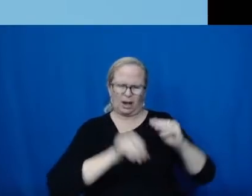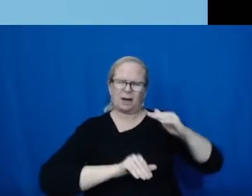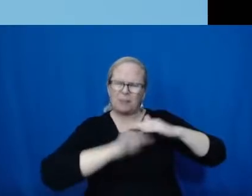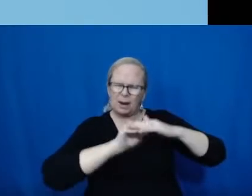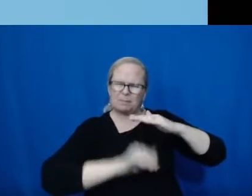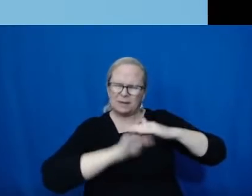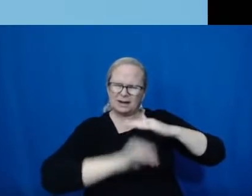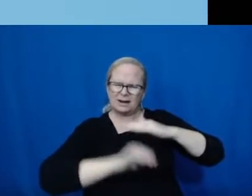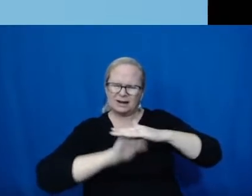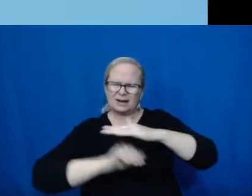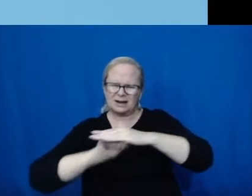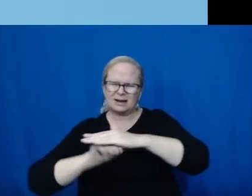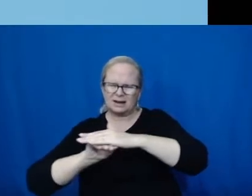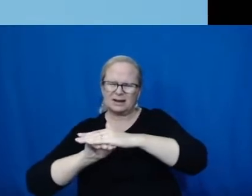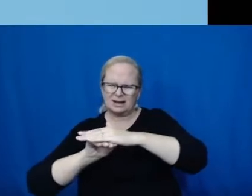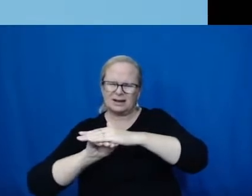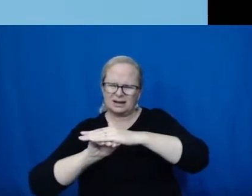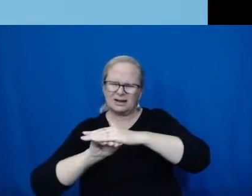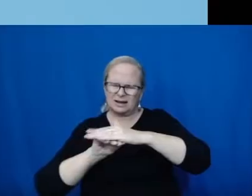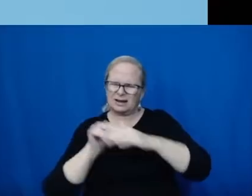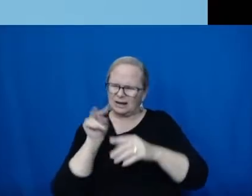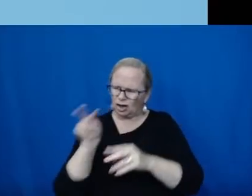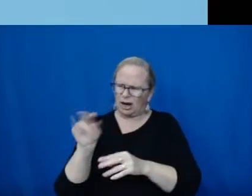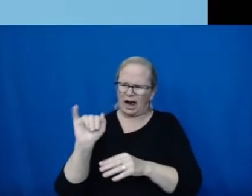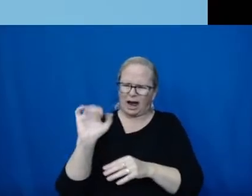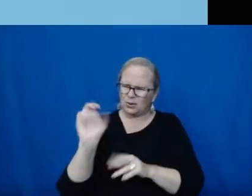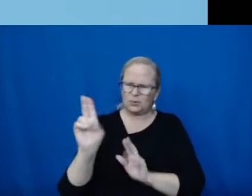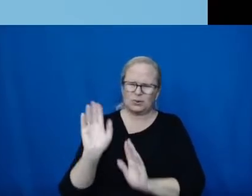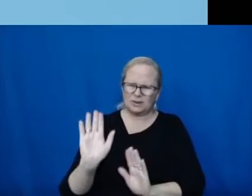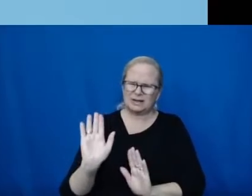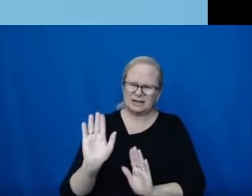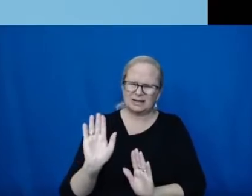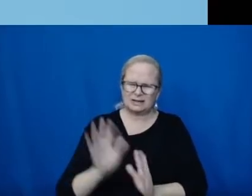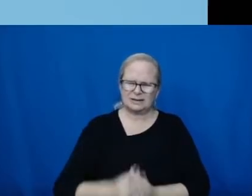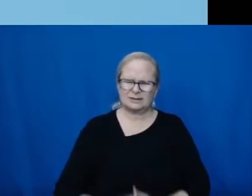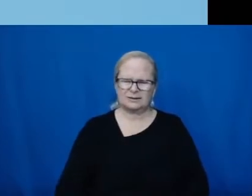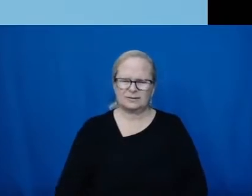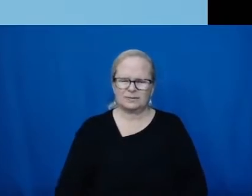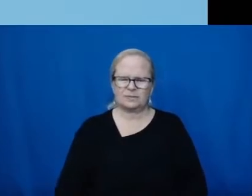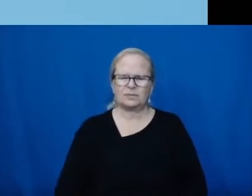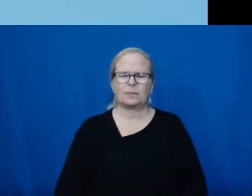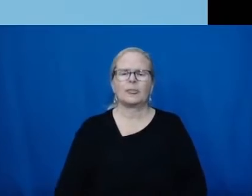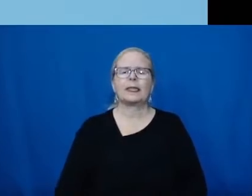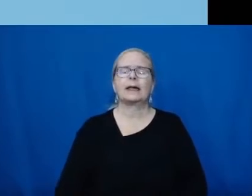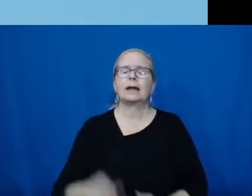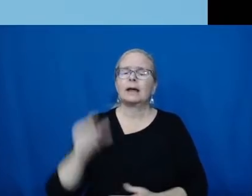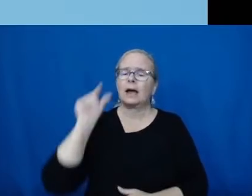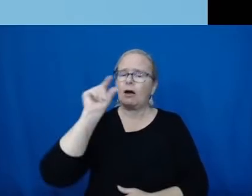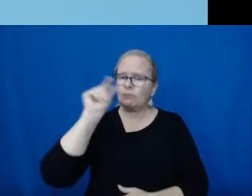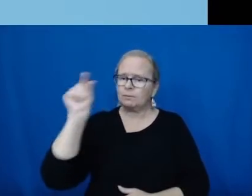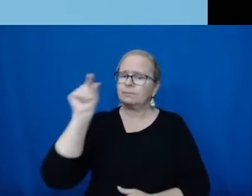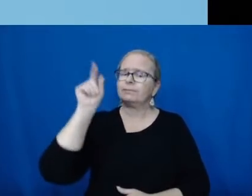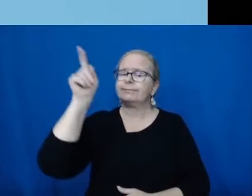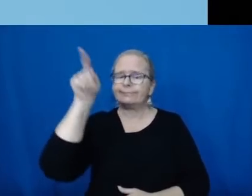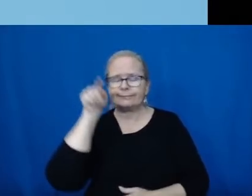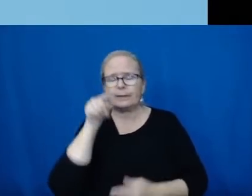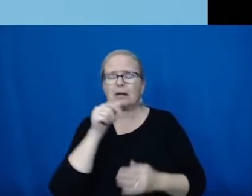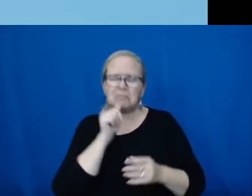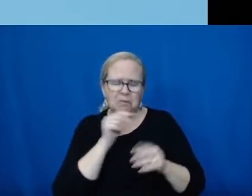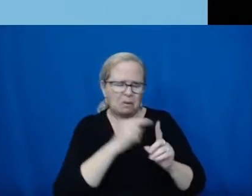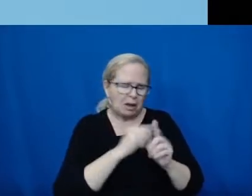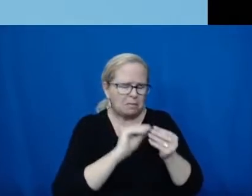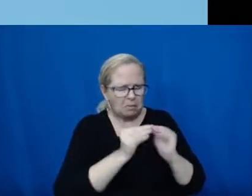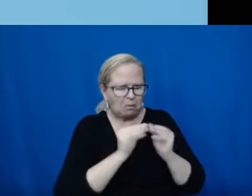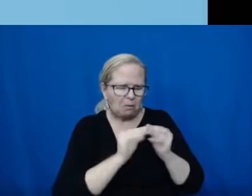tolerates cases until it overwhelms capacity. And so we never go much above 2,000 daily